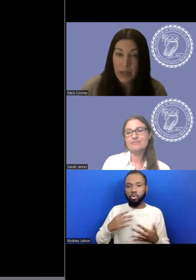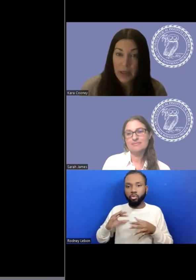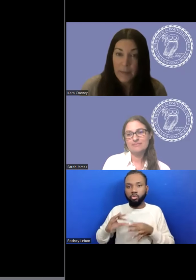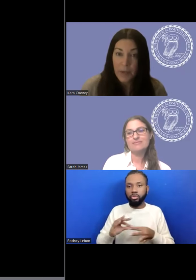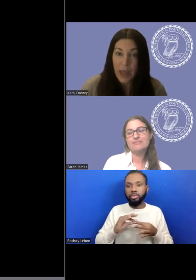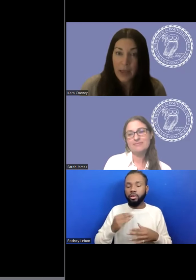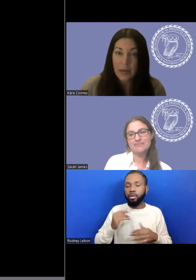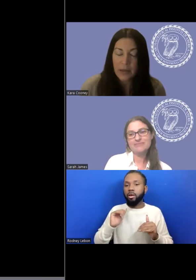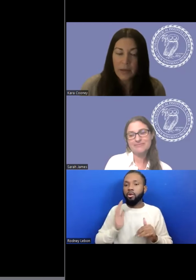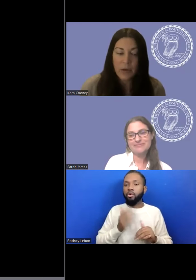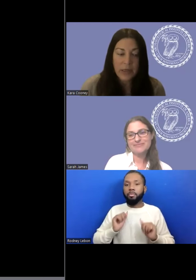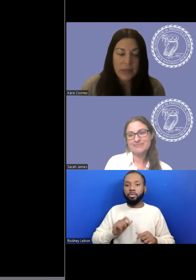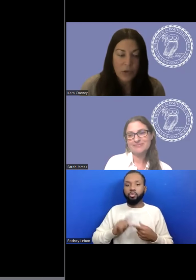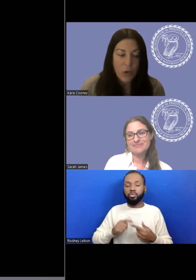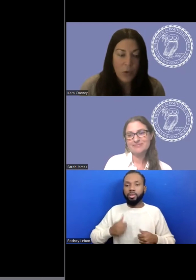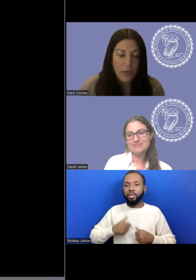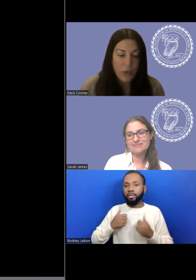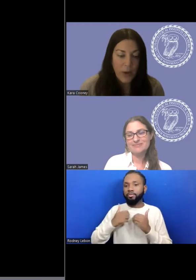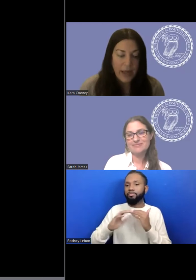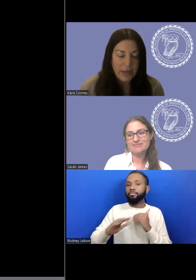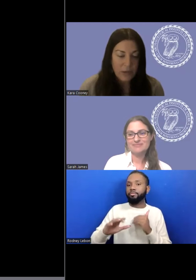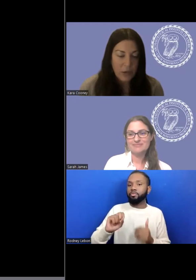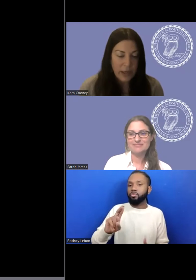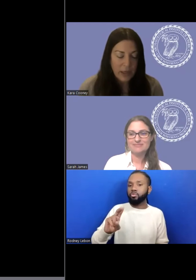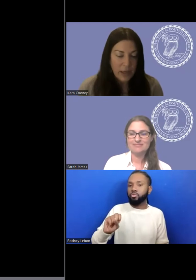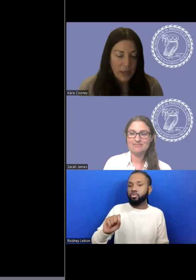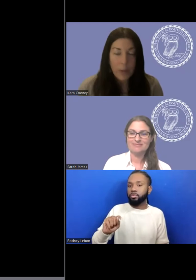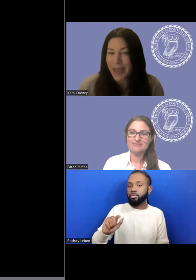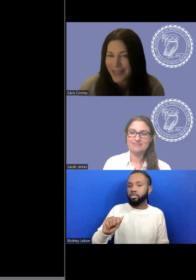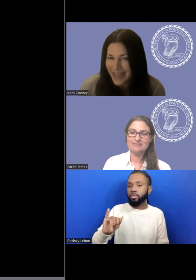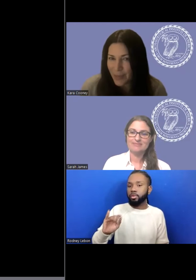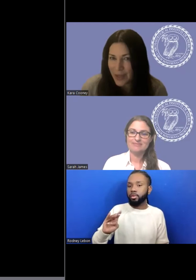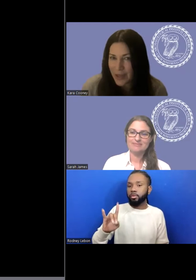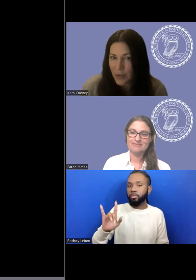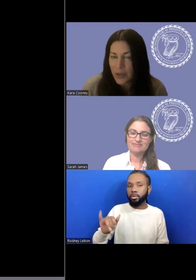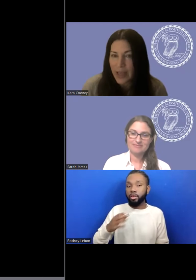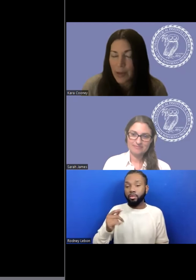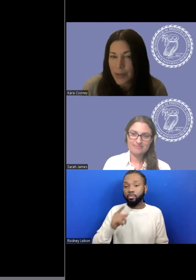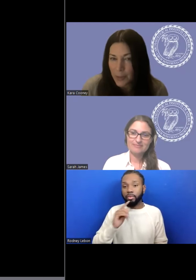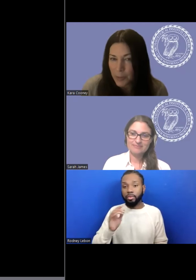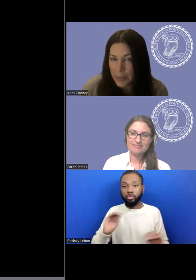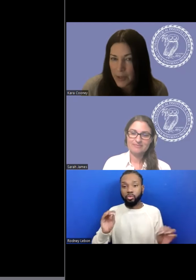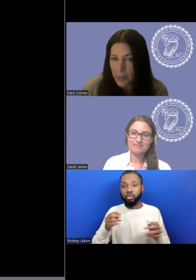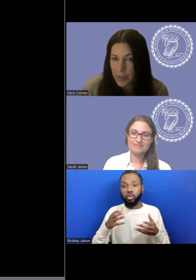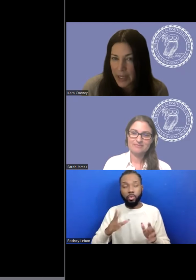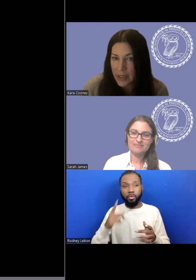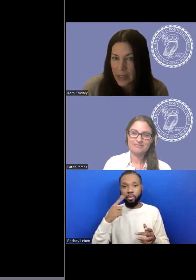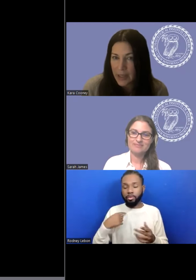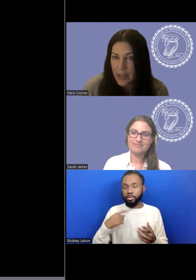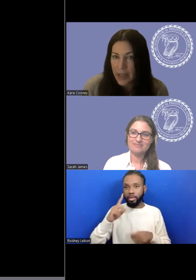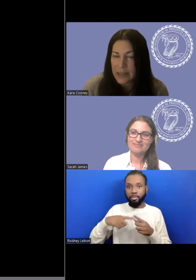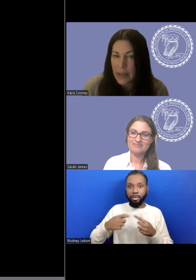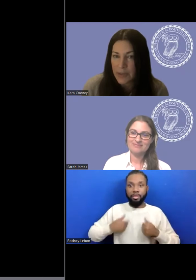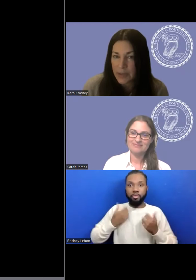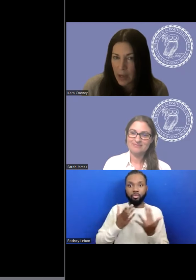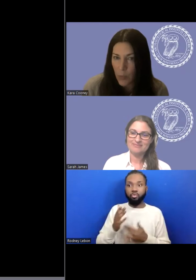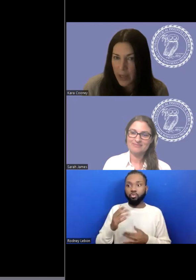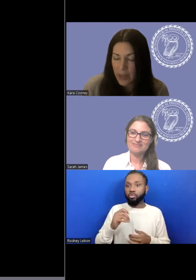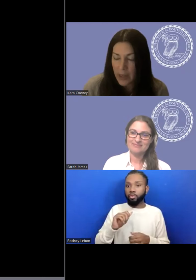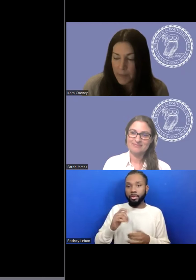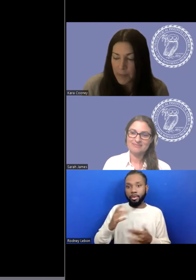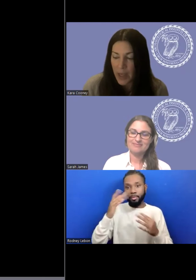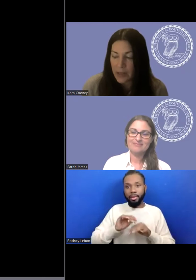sustainably. And there is no other way to look at a pandemic with 8 billion people on the planet except in